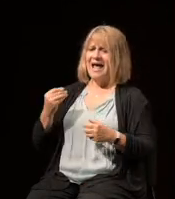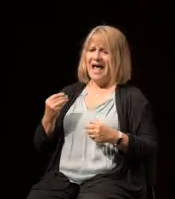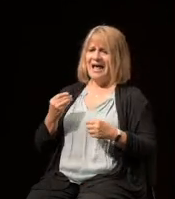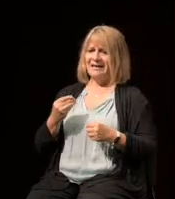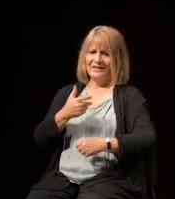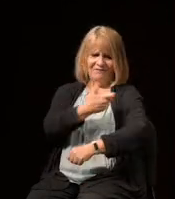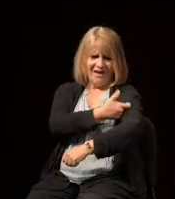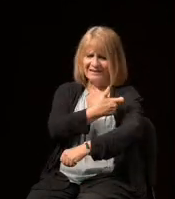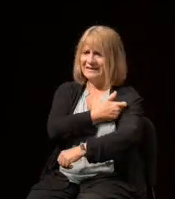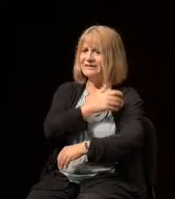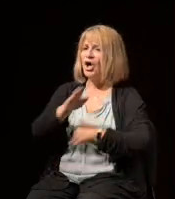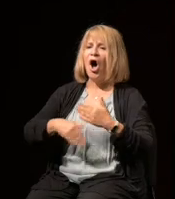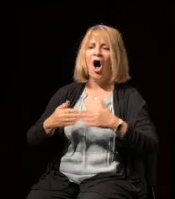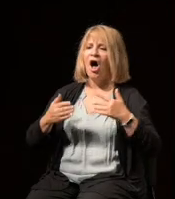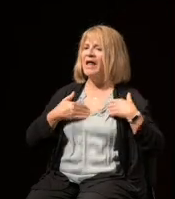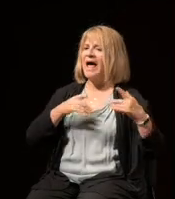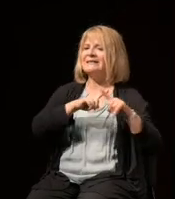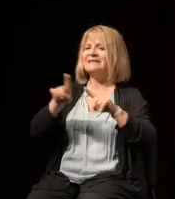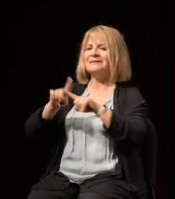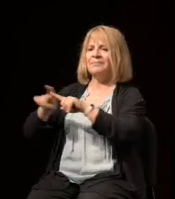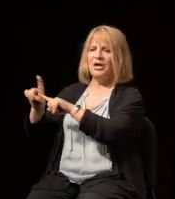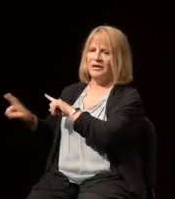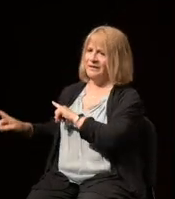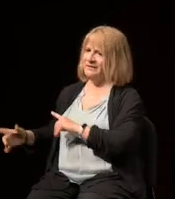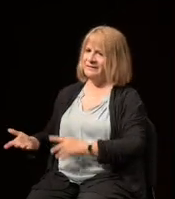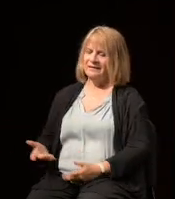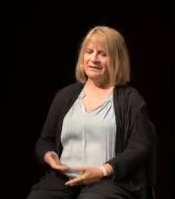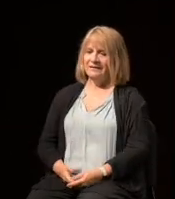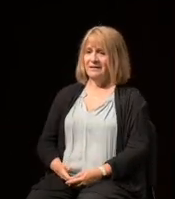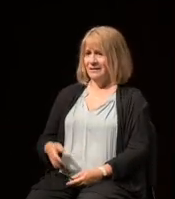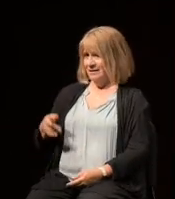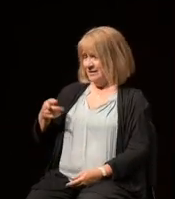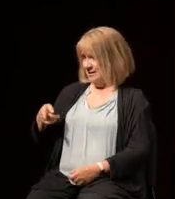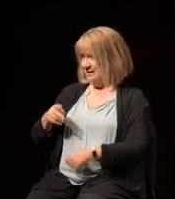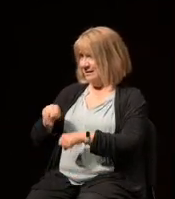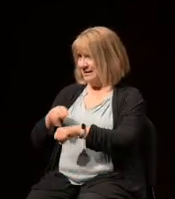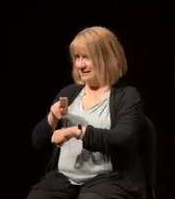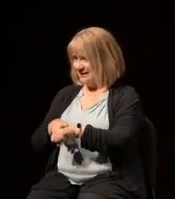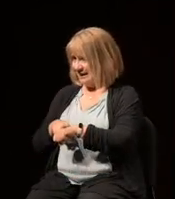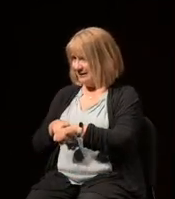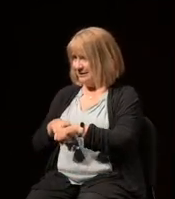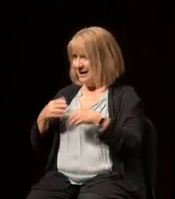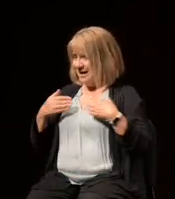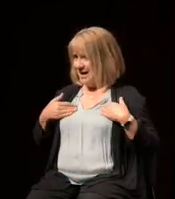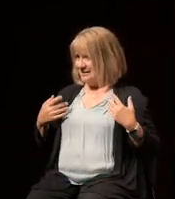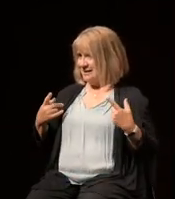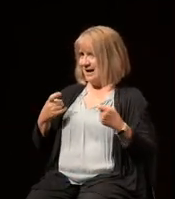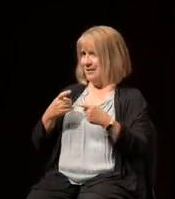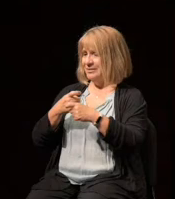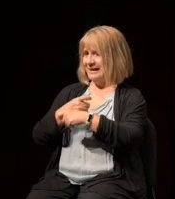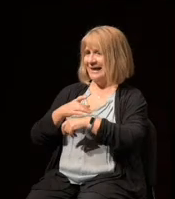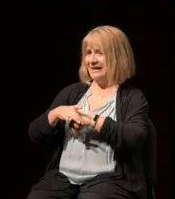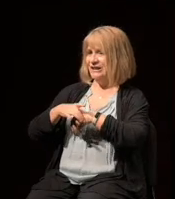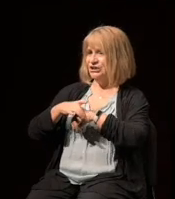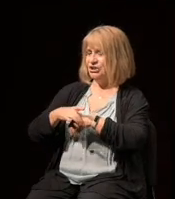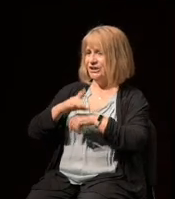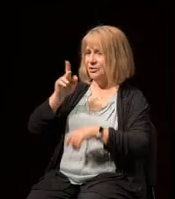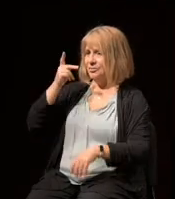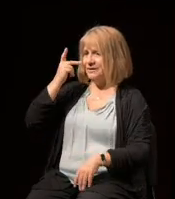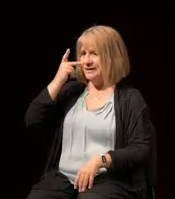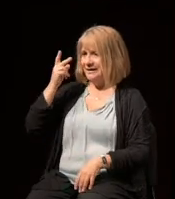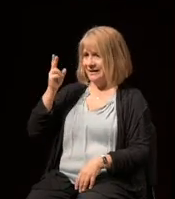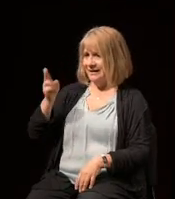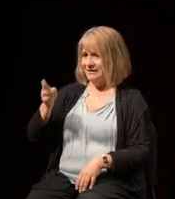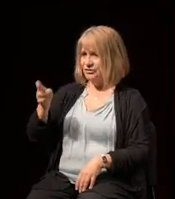disparities that in this nation comes with its complex geopolitical, socio-historical